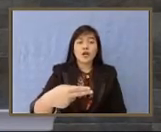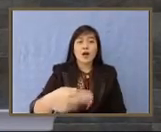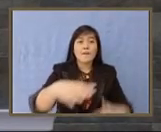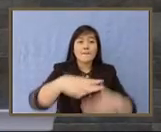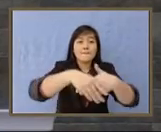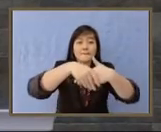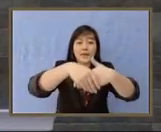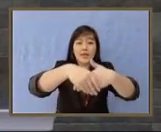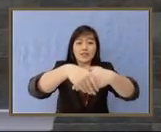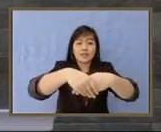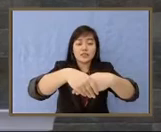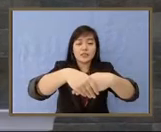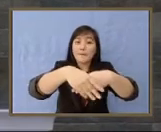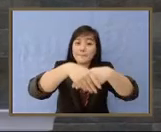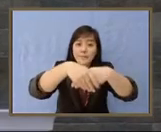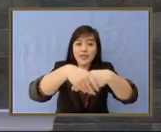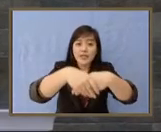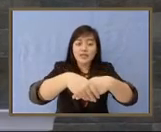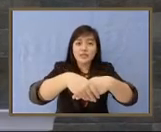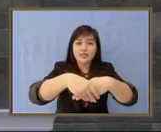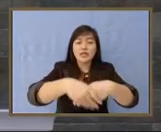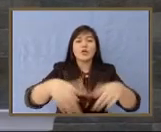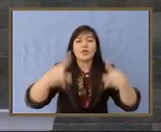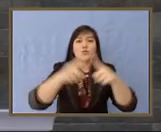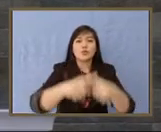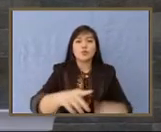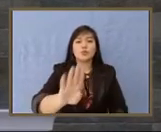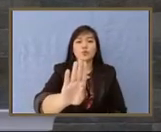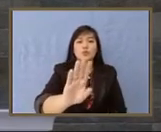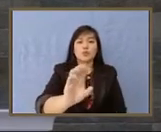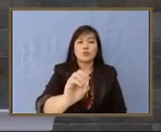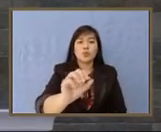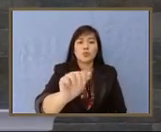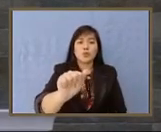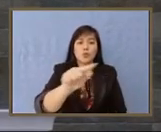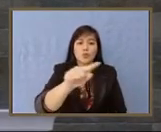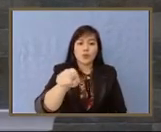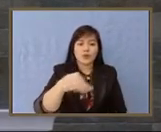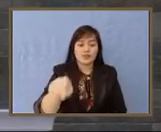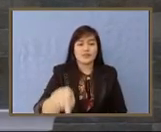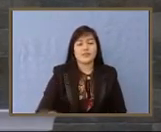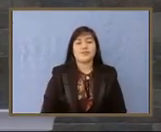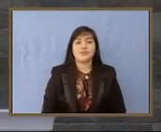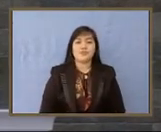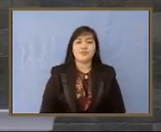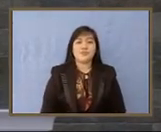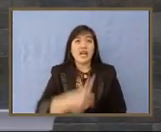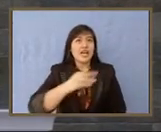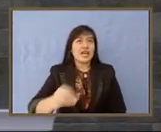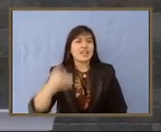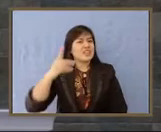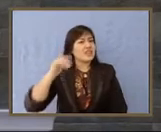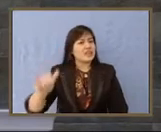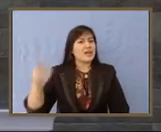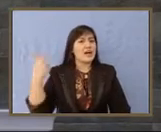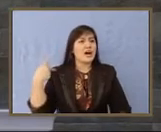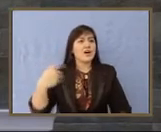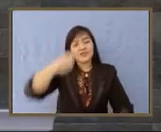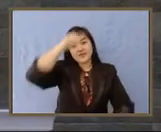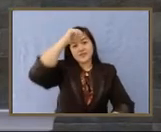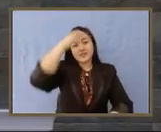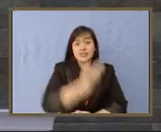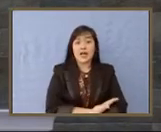si Obed po ay makikita naman po natin na si Obed po ang tatay po ni Jesse na